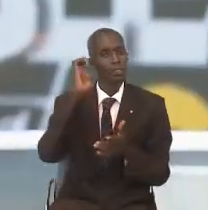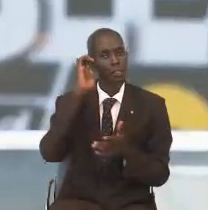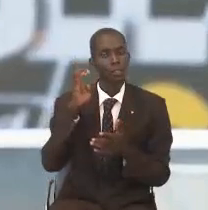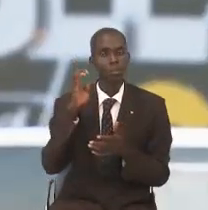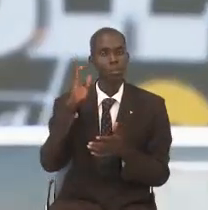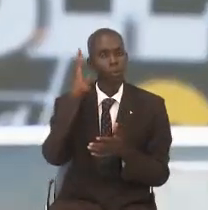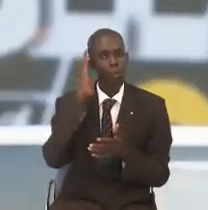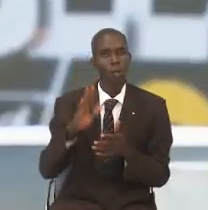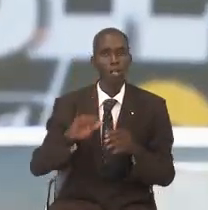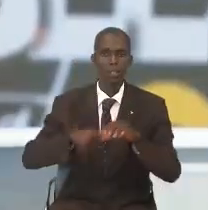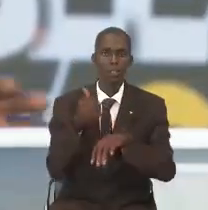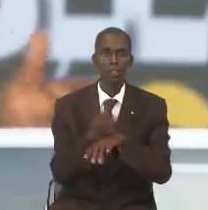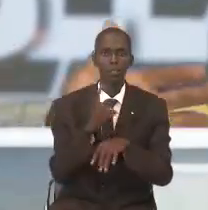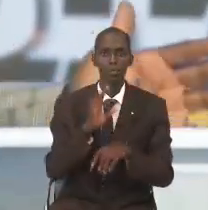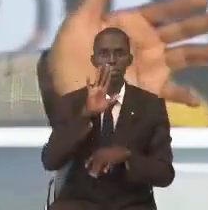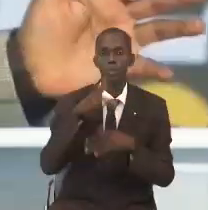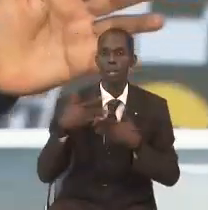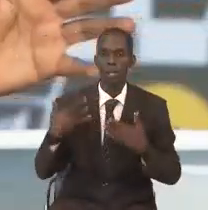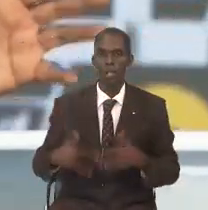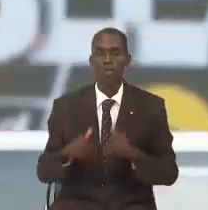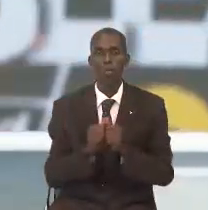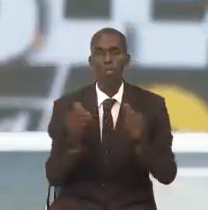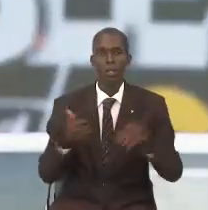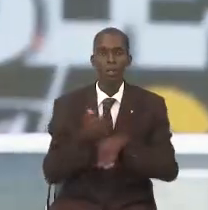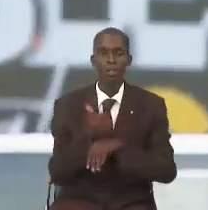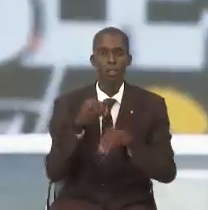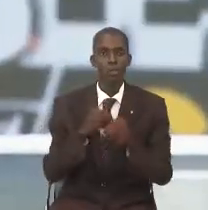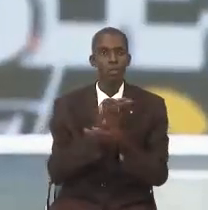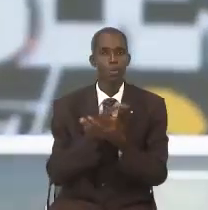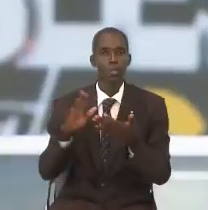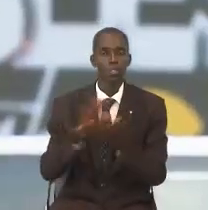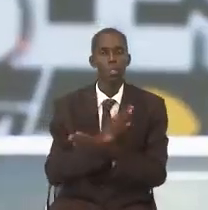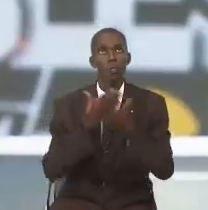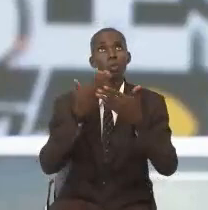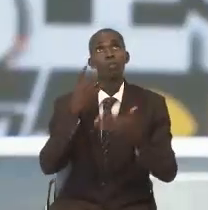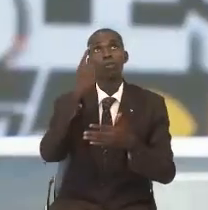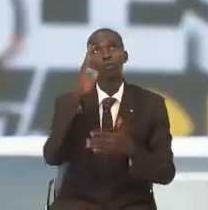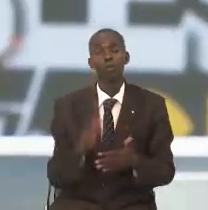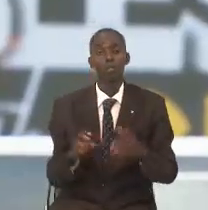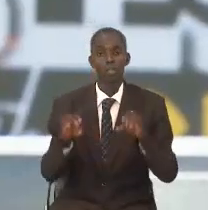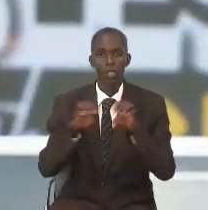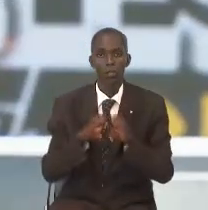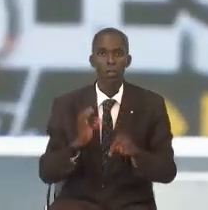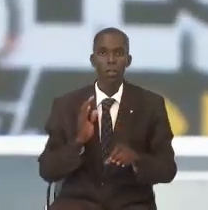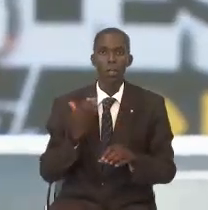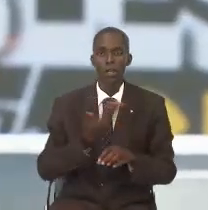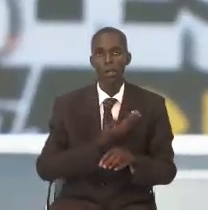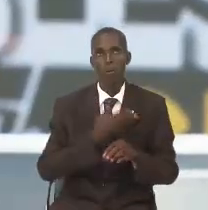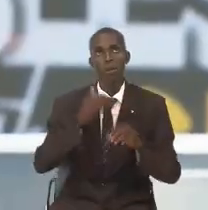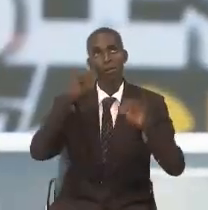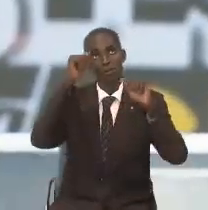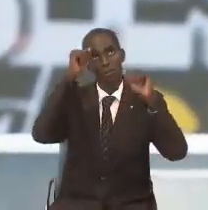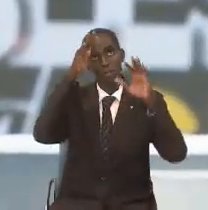your hearts unblameable in holiness before God, even our Father at